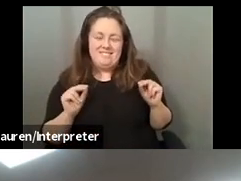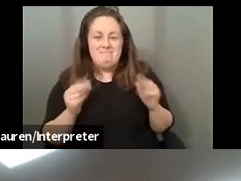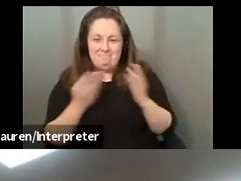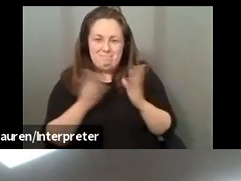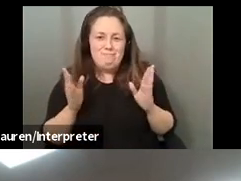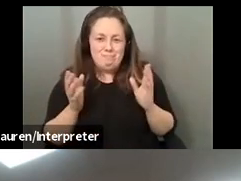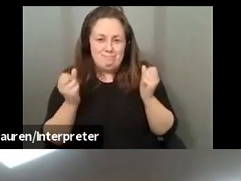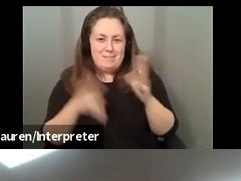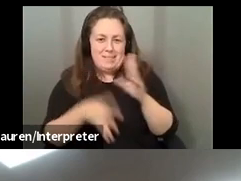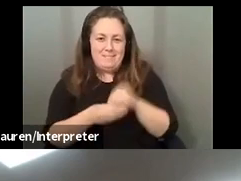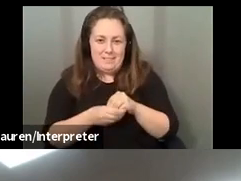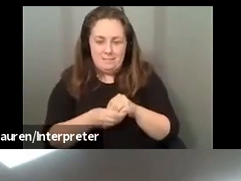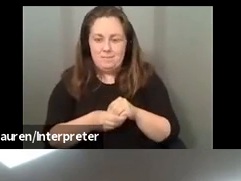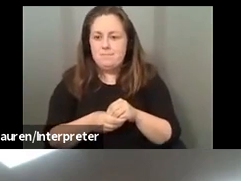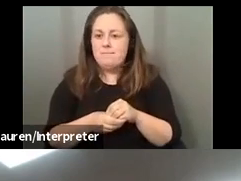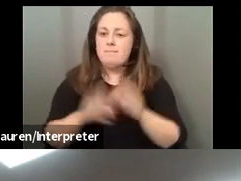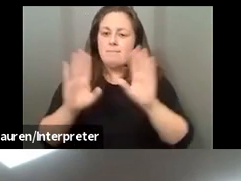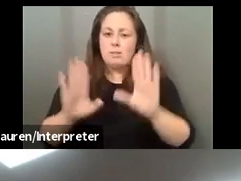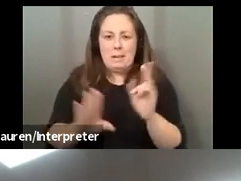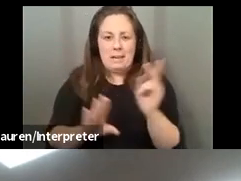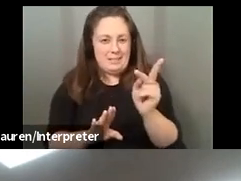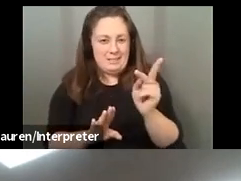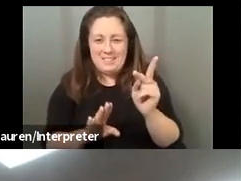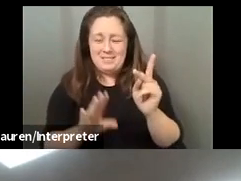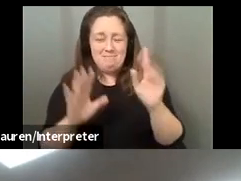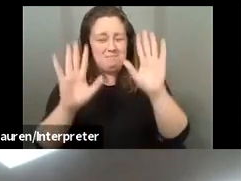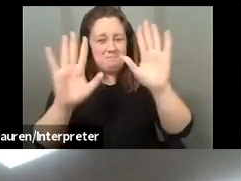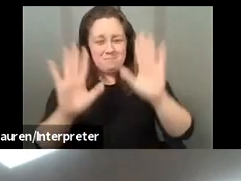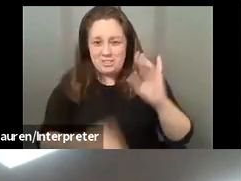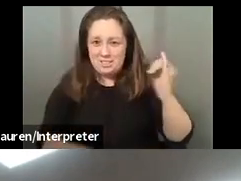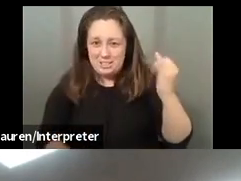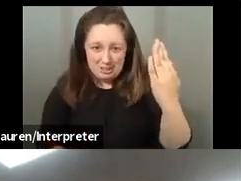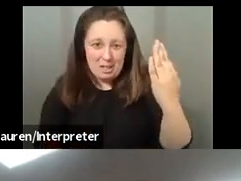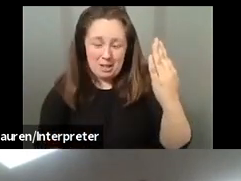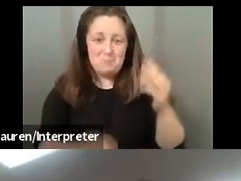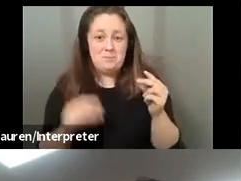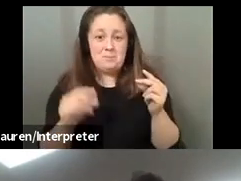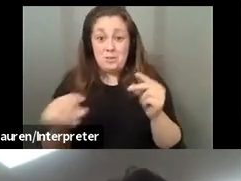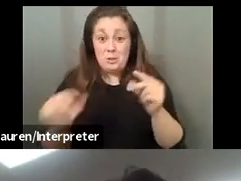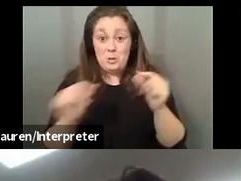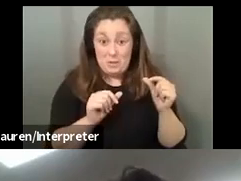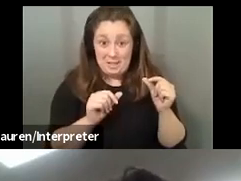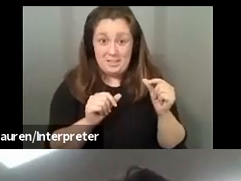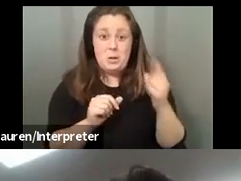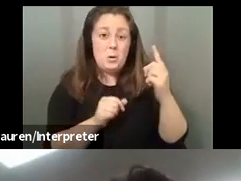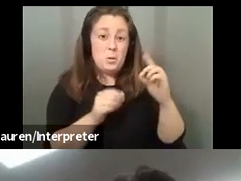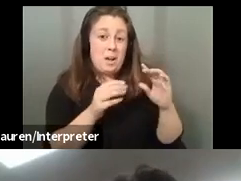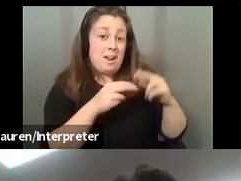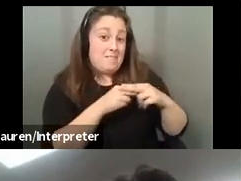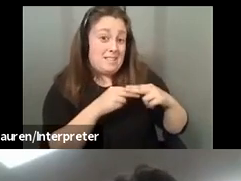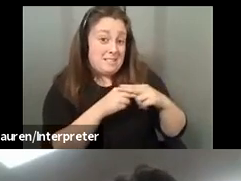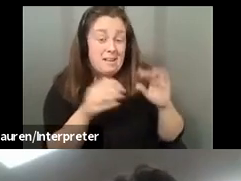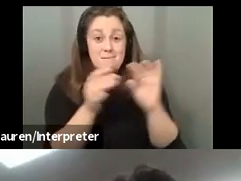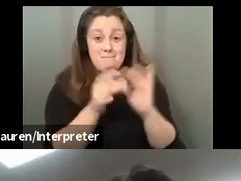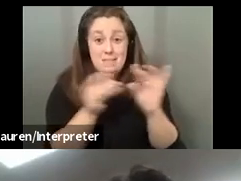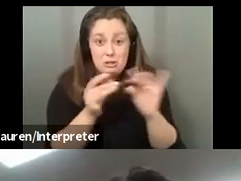Great, guys, you continue to do a fantastic job. I'm going to say really quickly, one of your slides mentioned what people